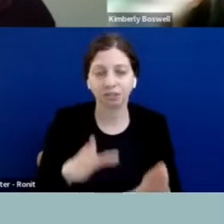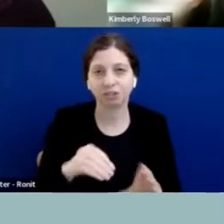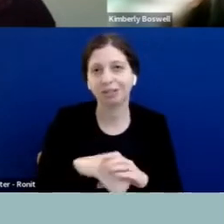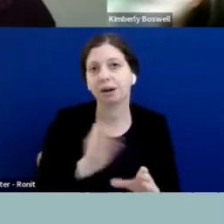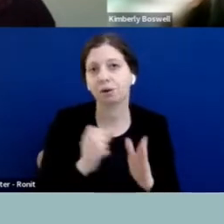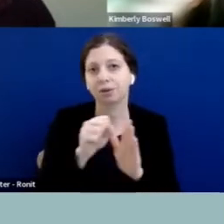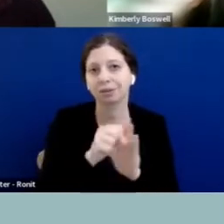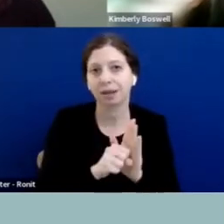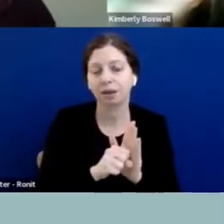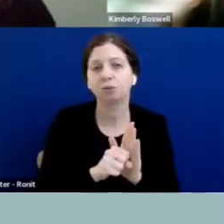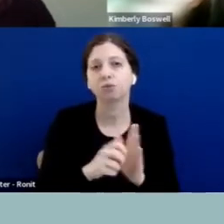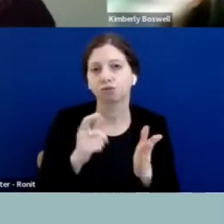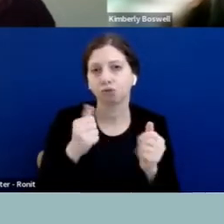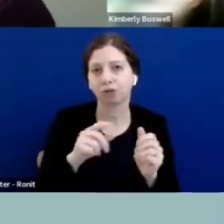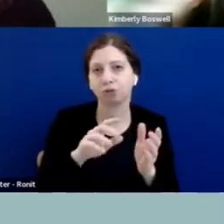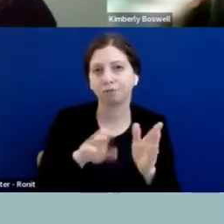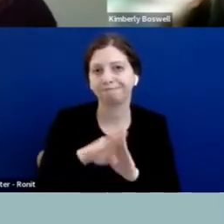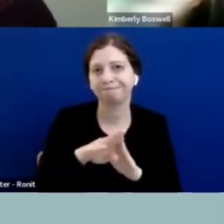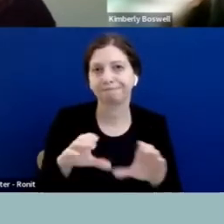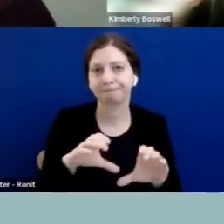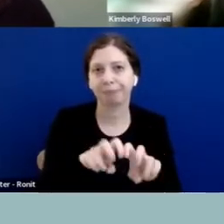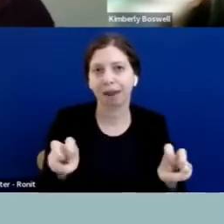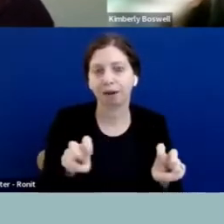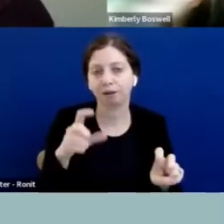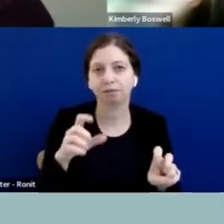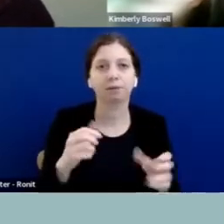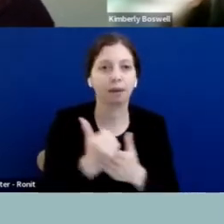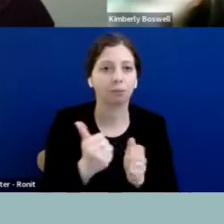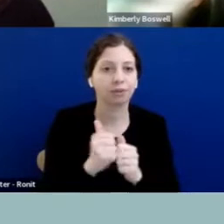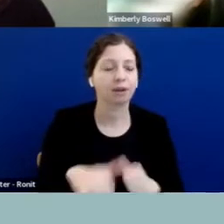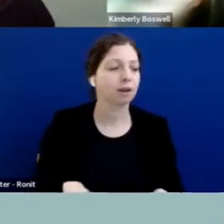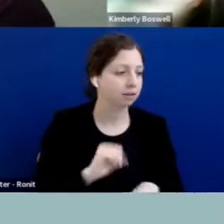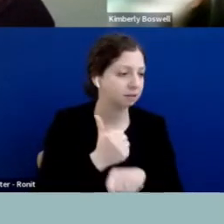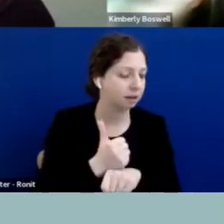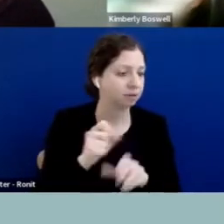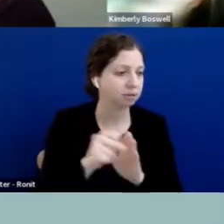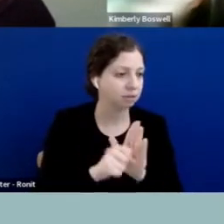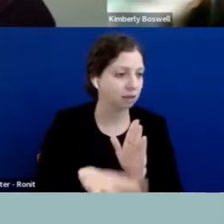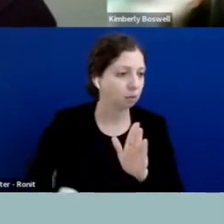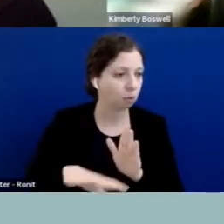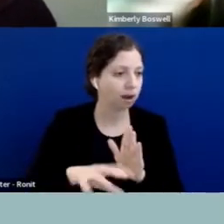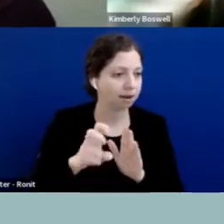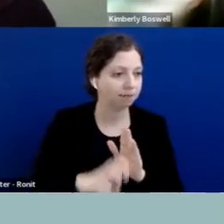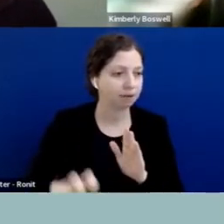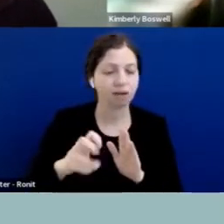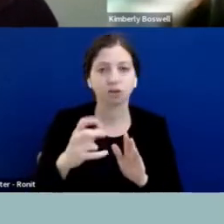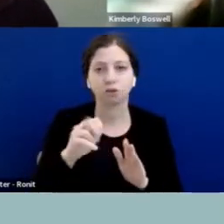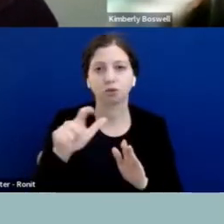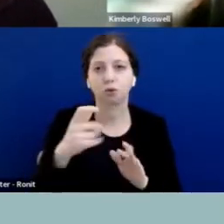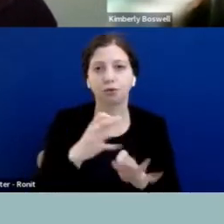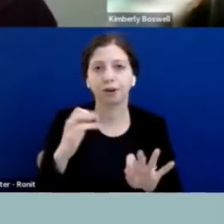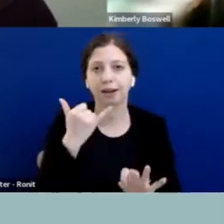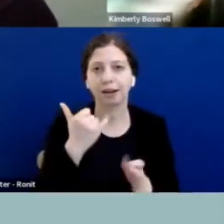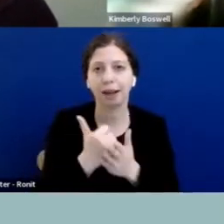at a panel now to help with that. Establishing a statewide TBI navigation toll-free helpline and a